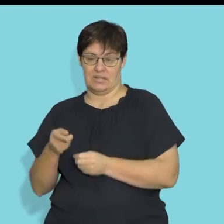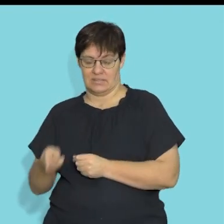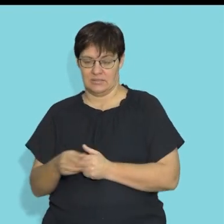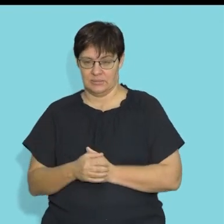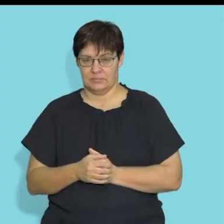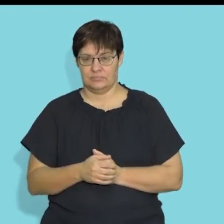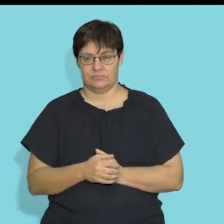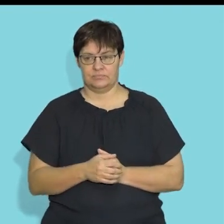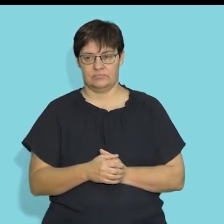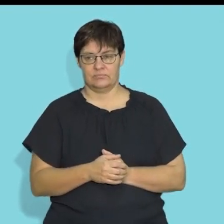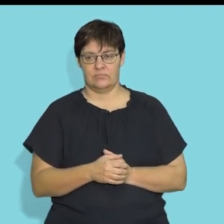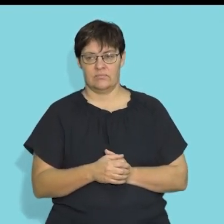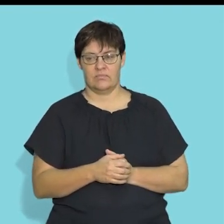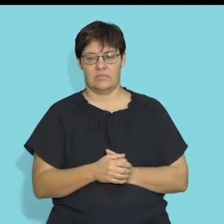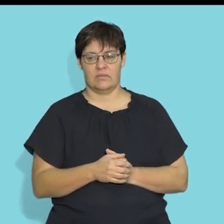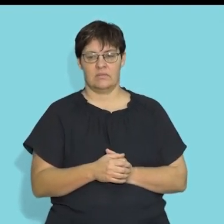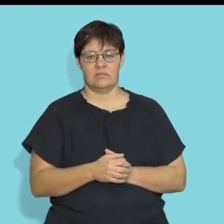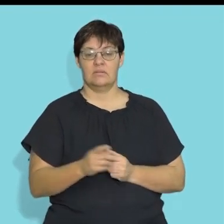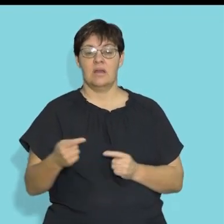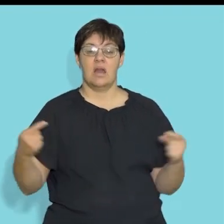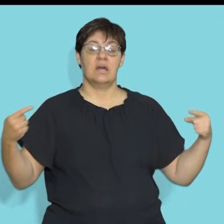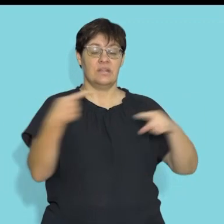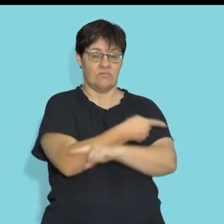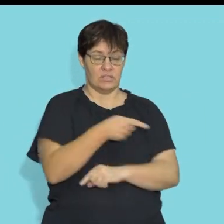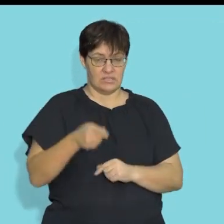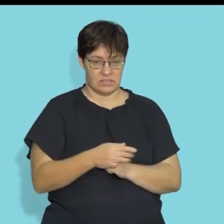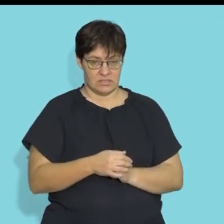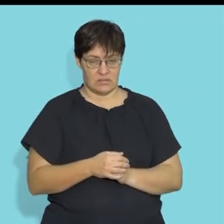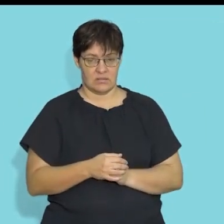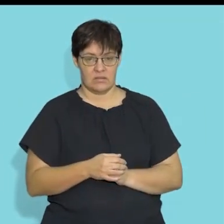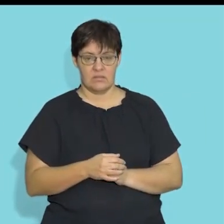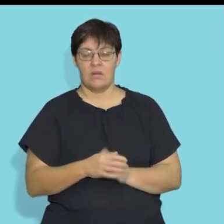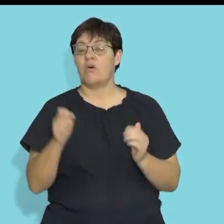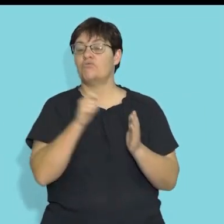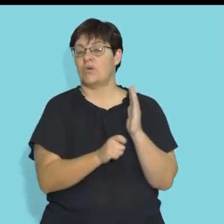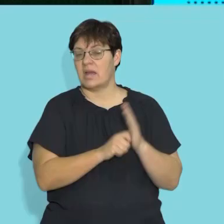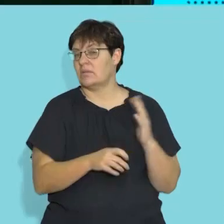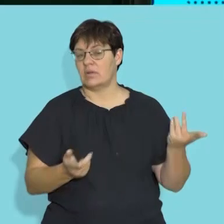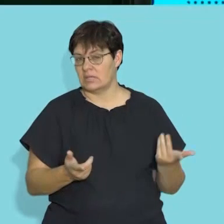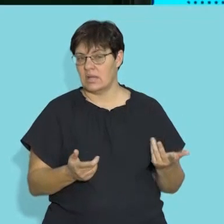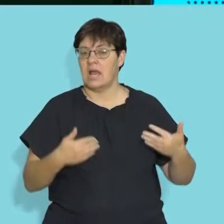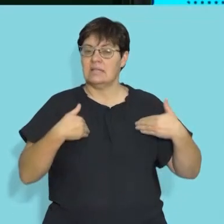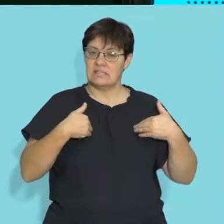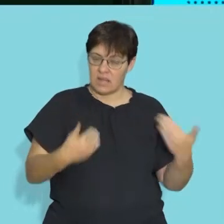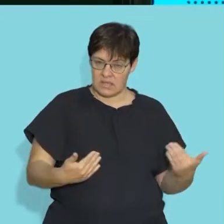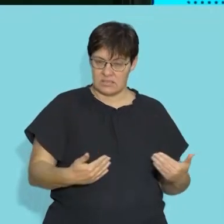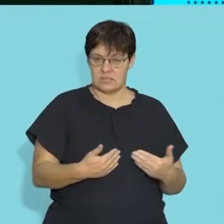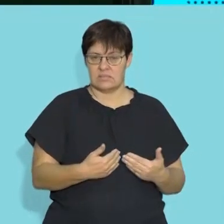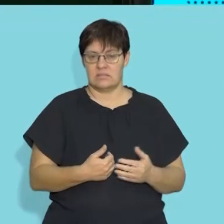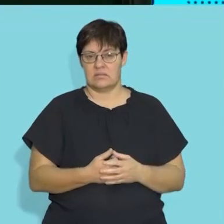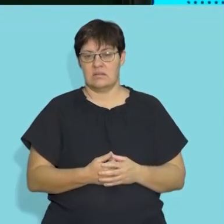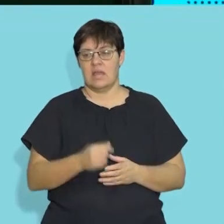Okay, just another note, that reverse reaction can also be written starting with